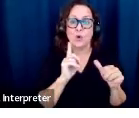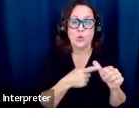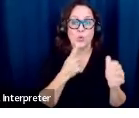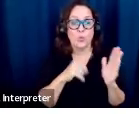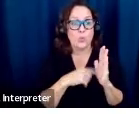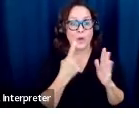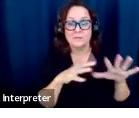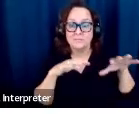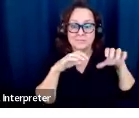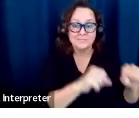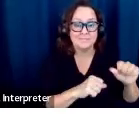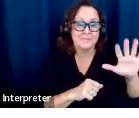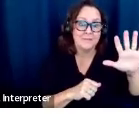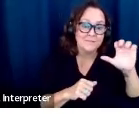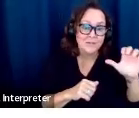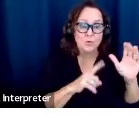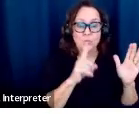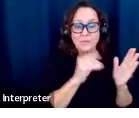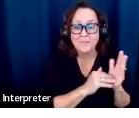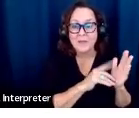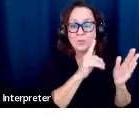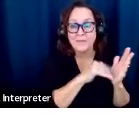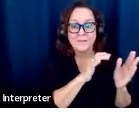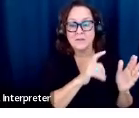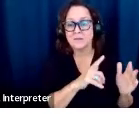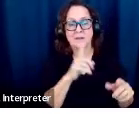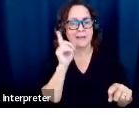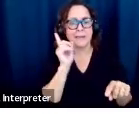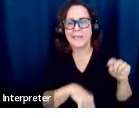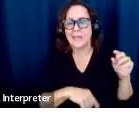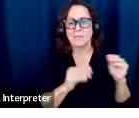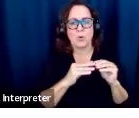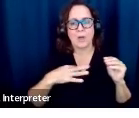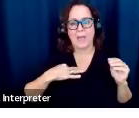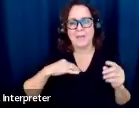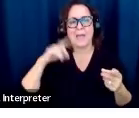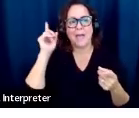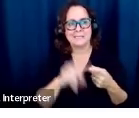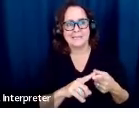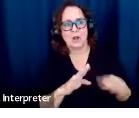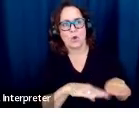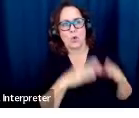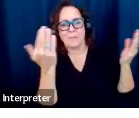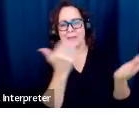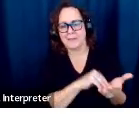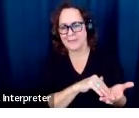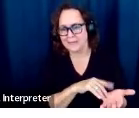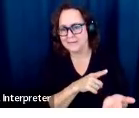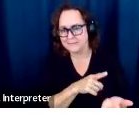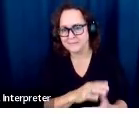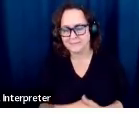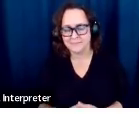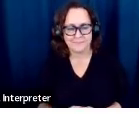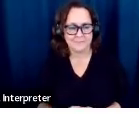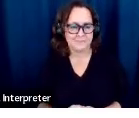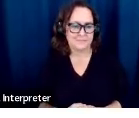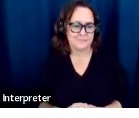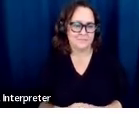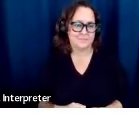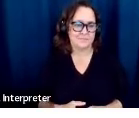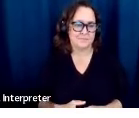full, KDADS will not accept or process any additional applications until space becomes available again.